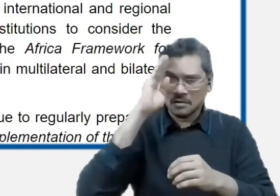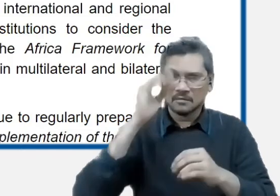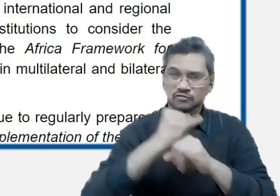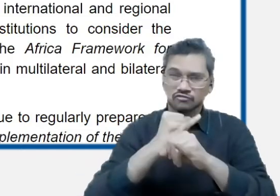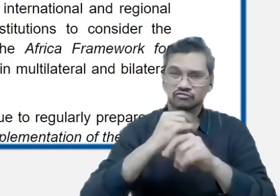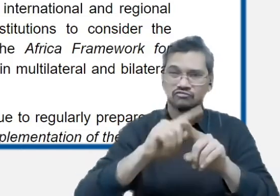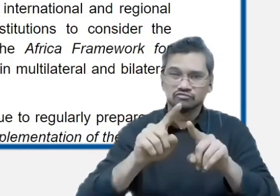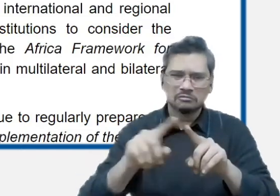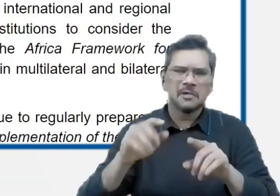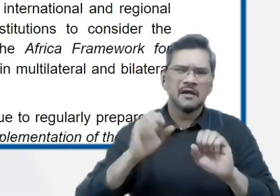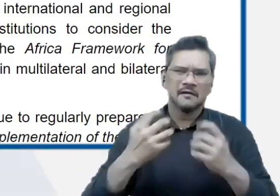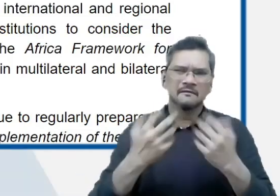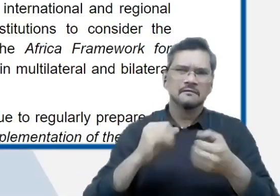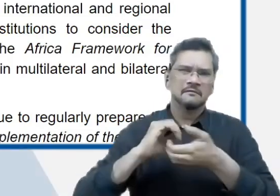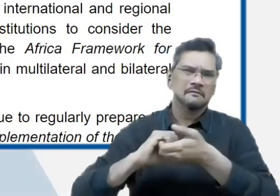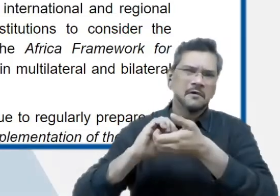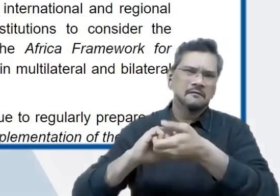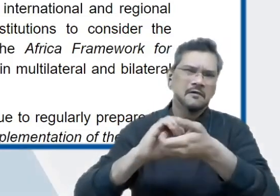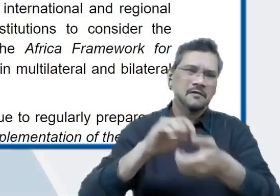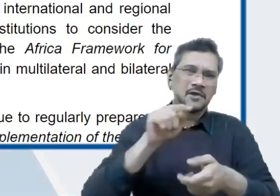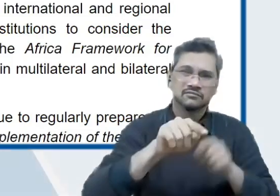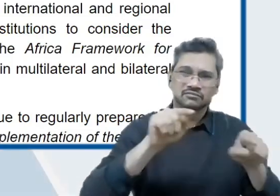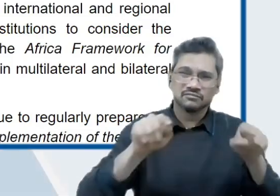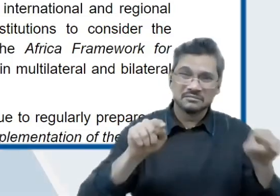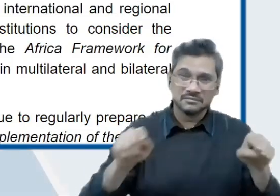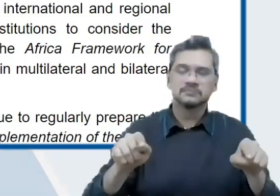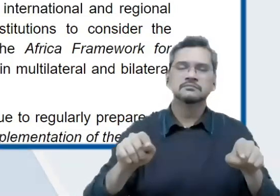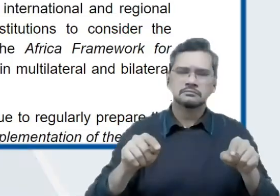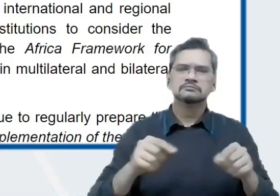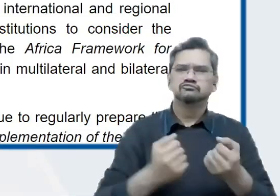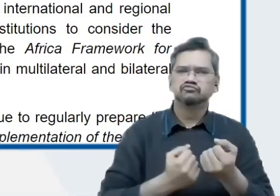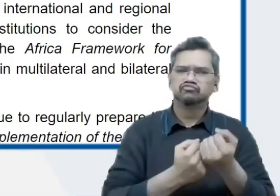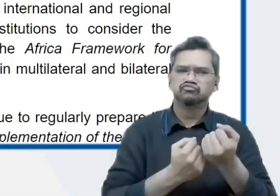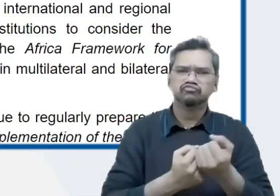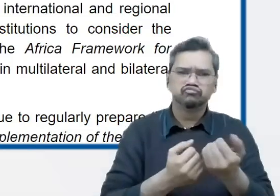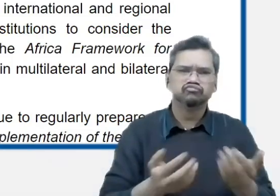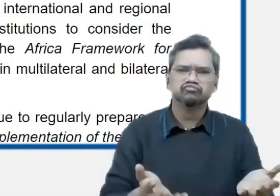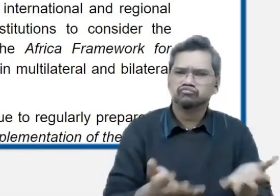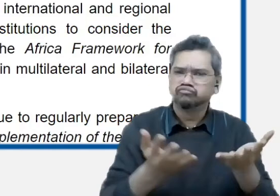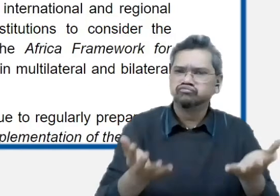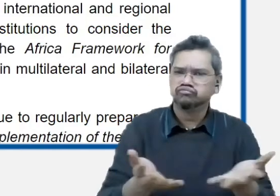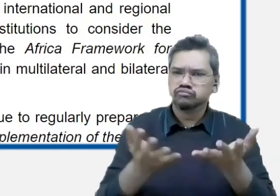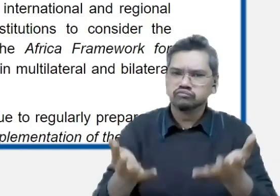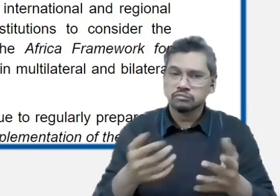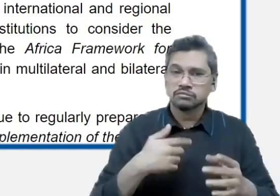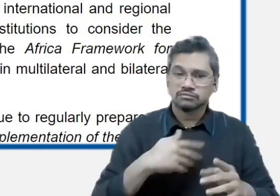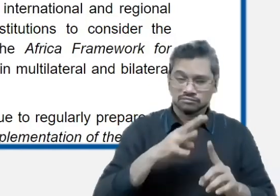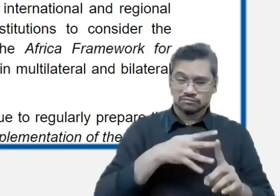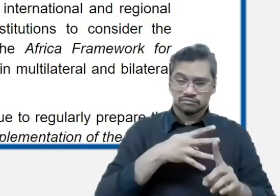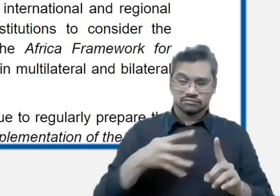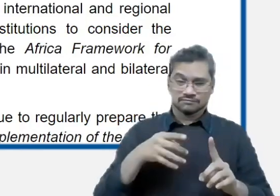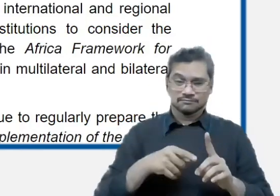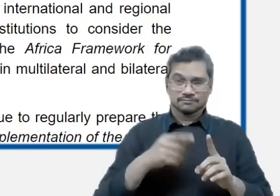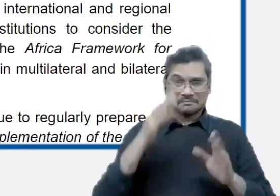the rollout and implementation of the matrix of the Program of Action 2021 to 2025, as well as the